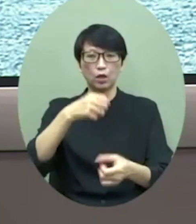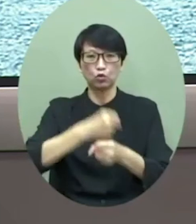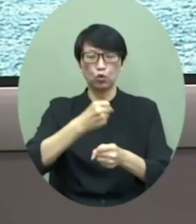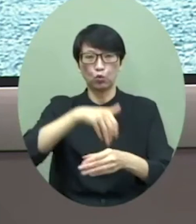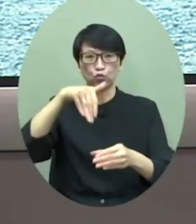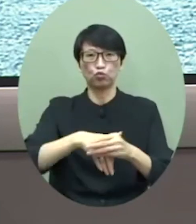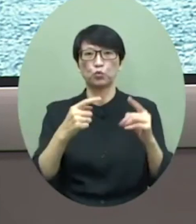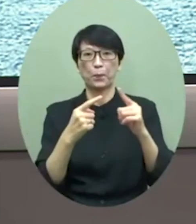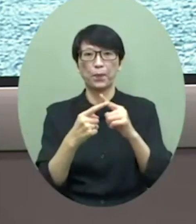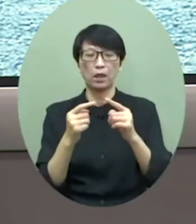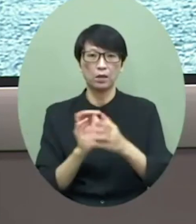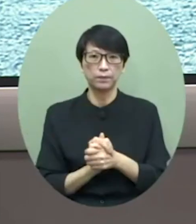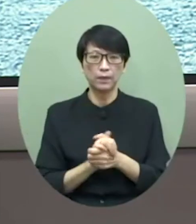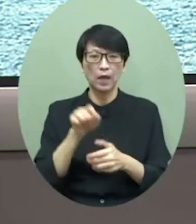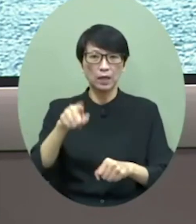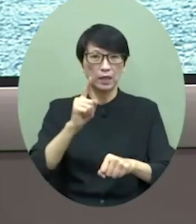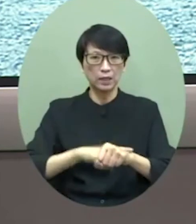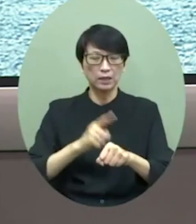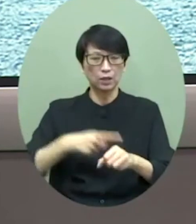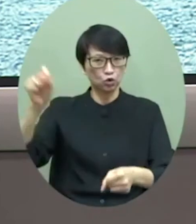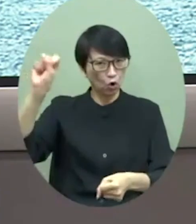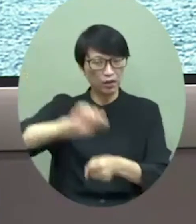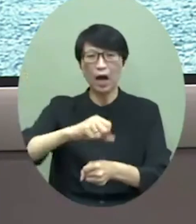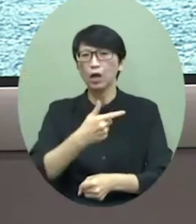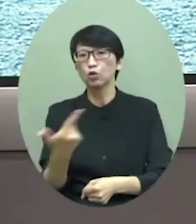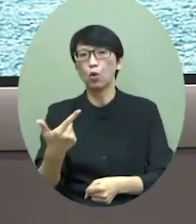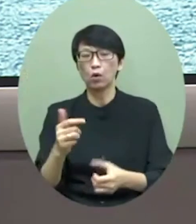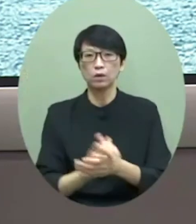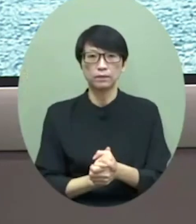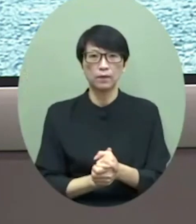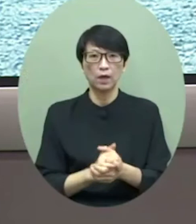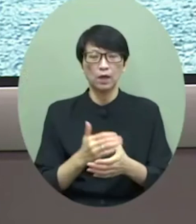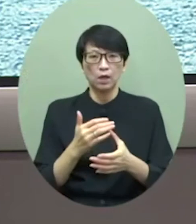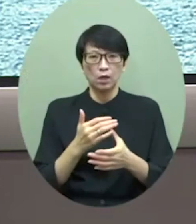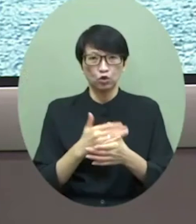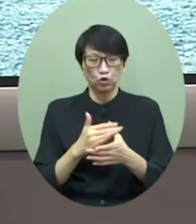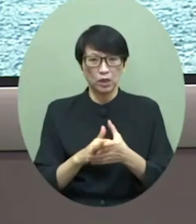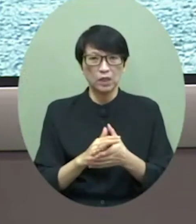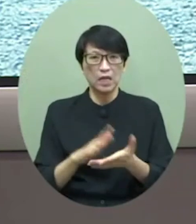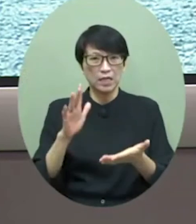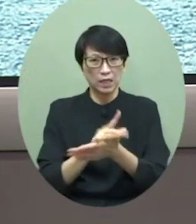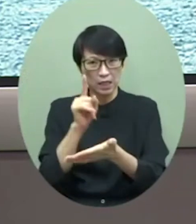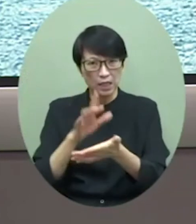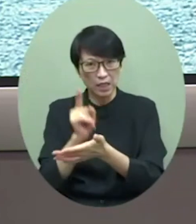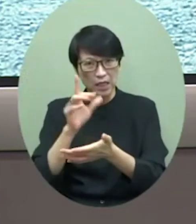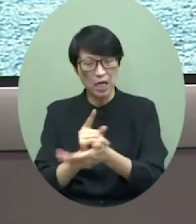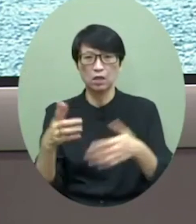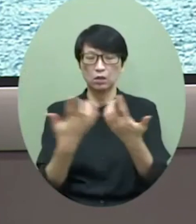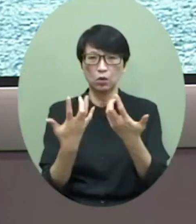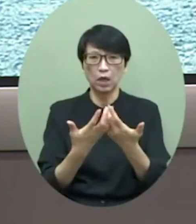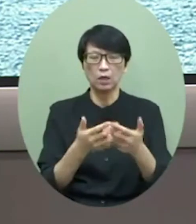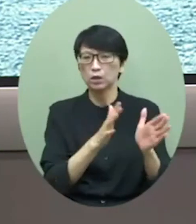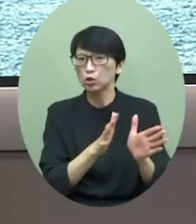who have become 18 years old, and for others they are given a chance to vote as to